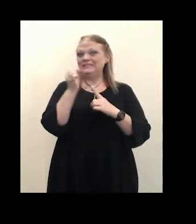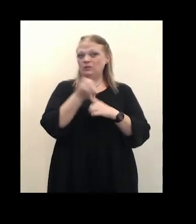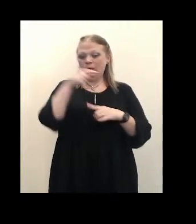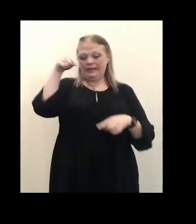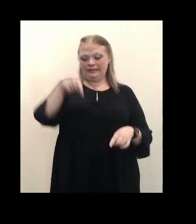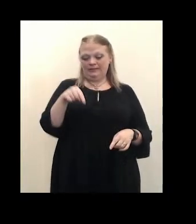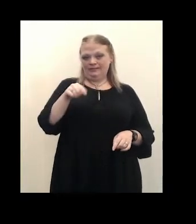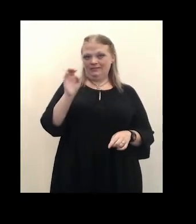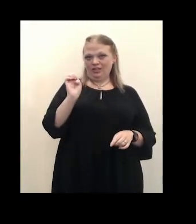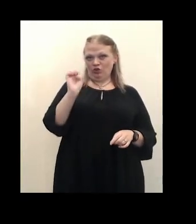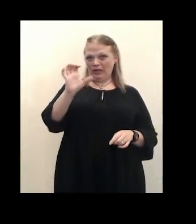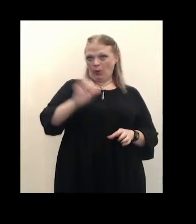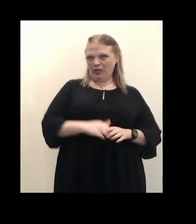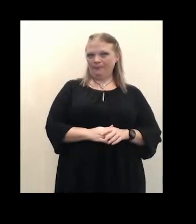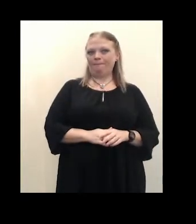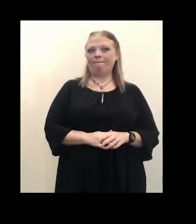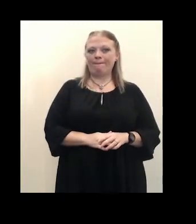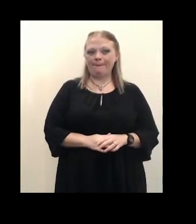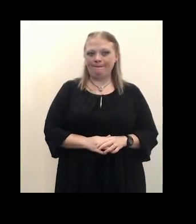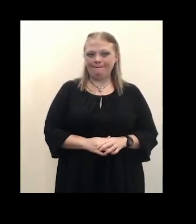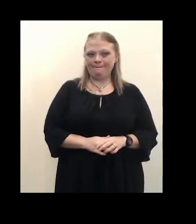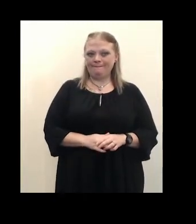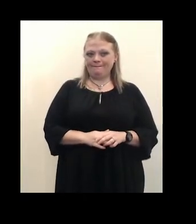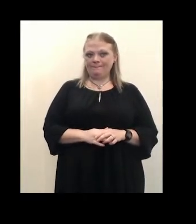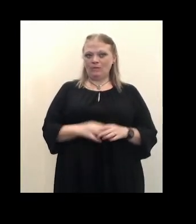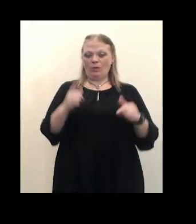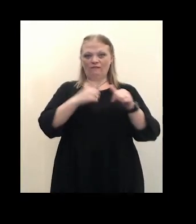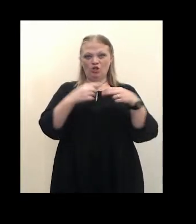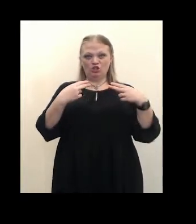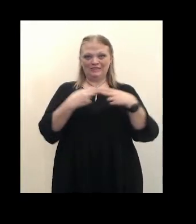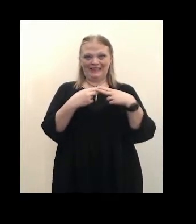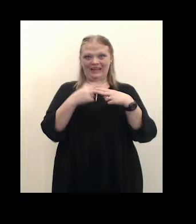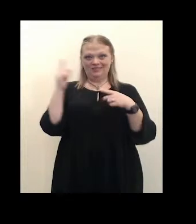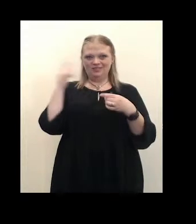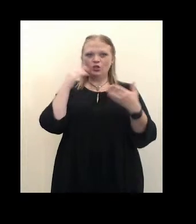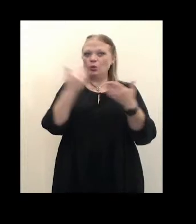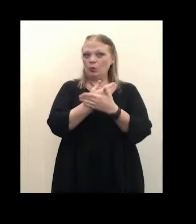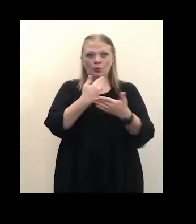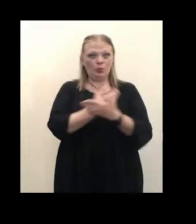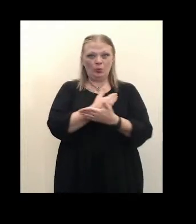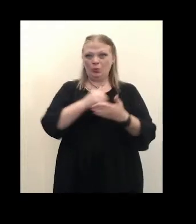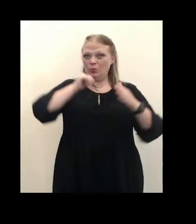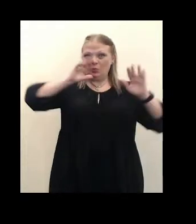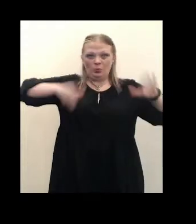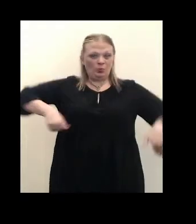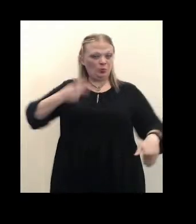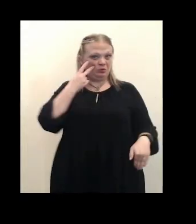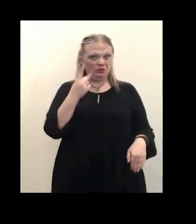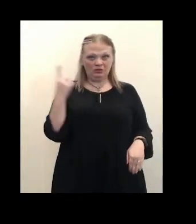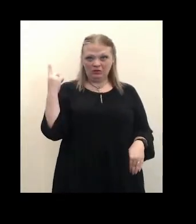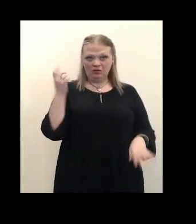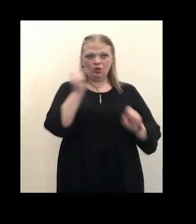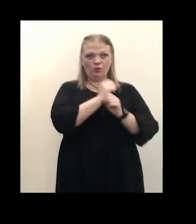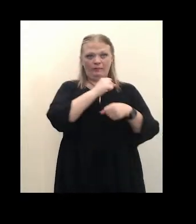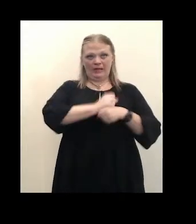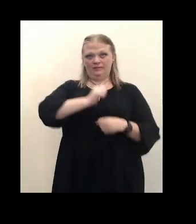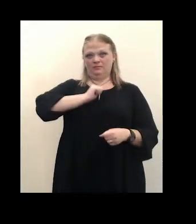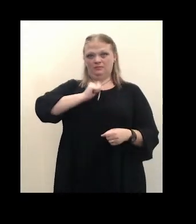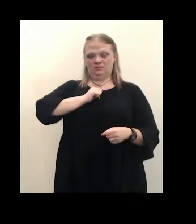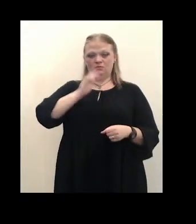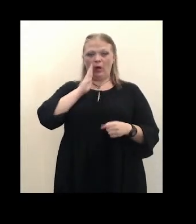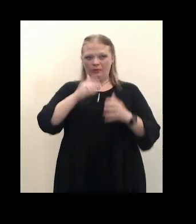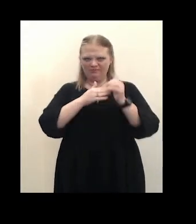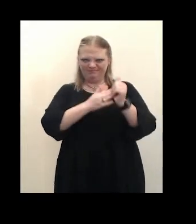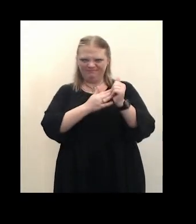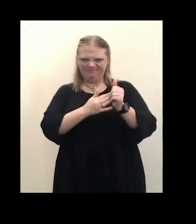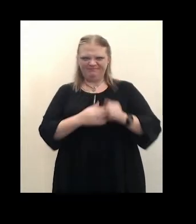County. So this first slide I'm going to present is new. You haven't seen it before. So we created it ourselves, so I'm going to walk you through it.